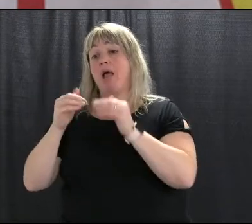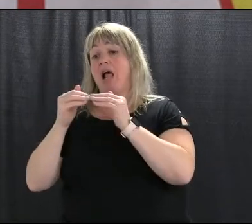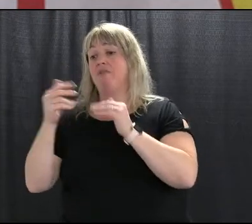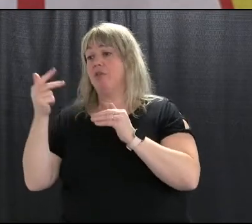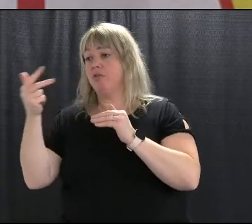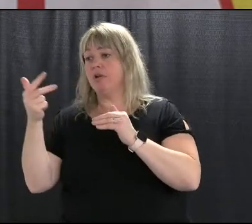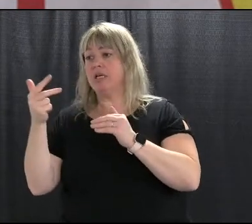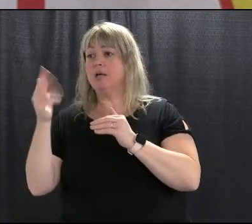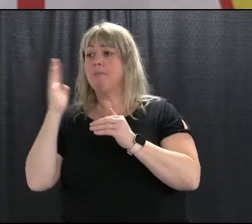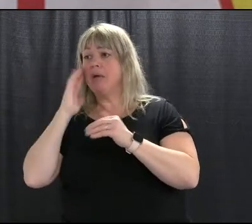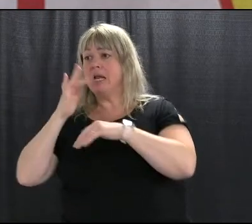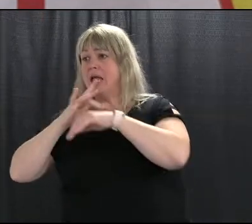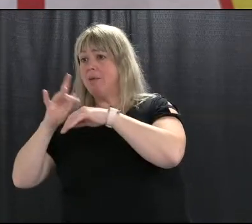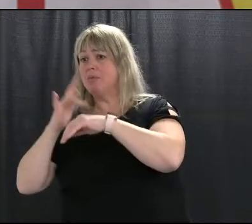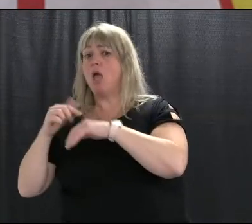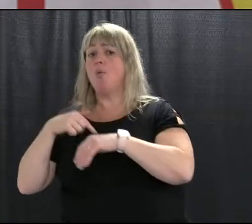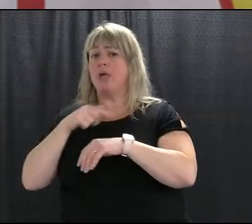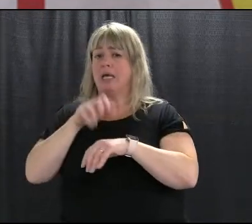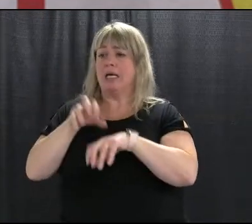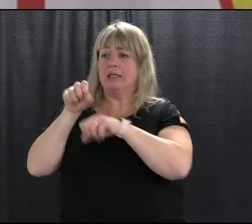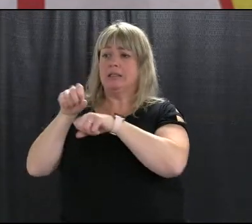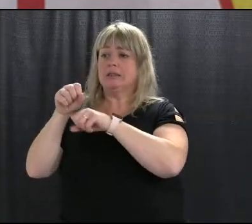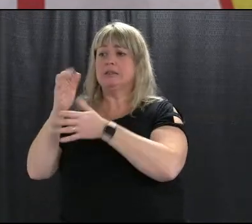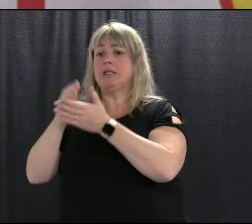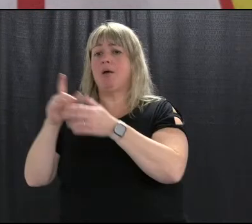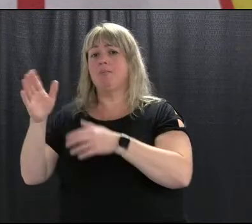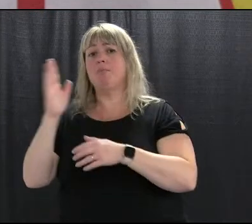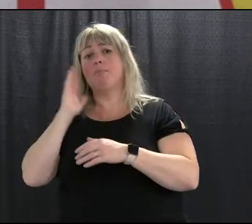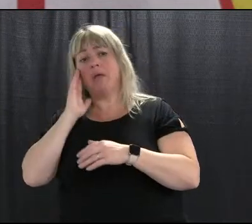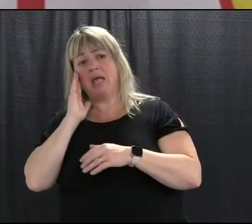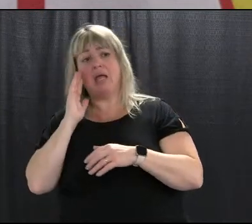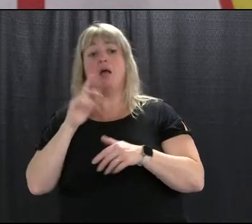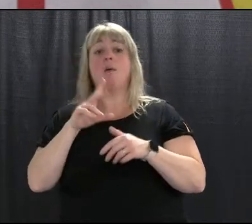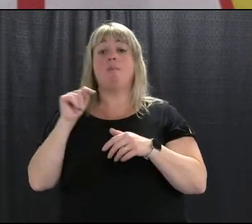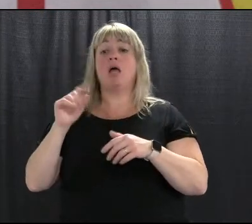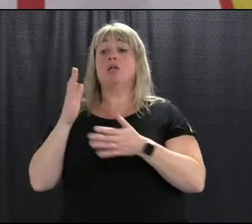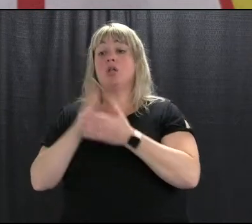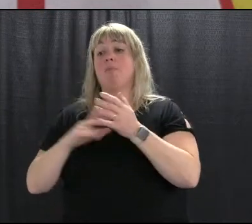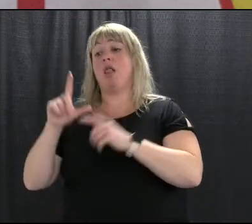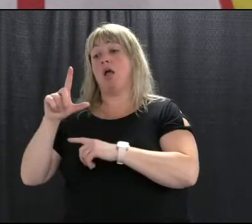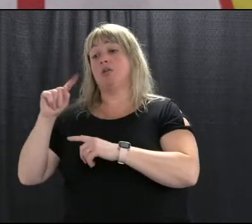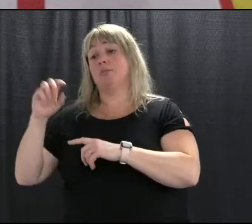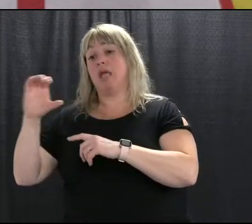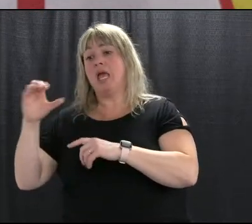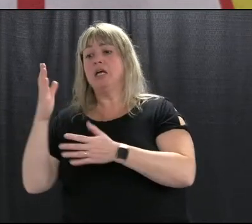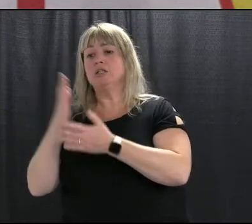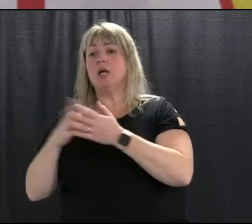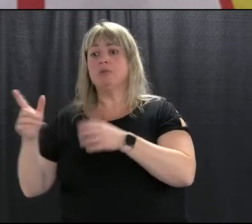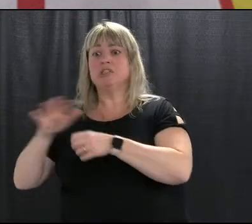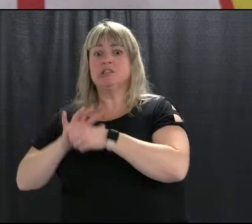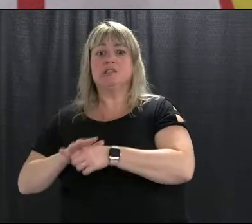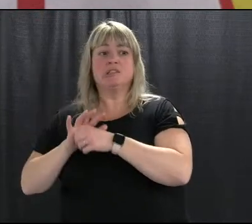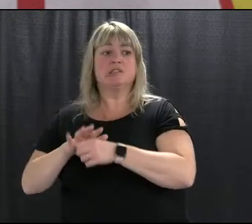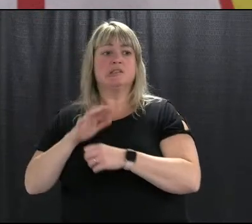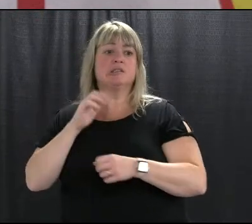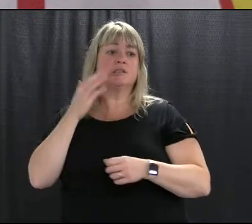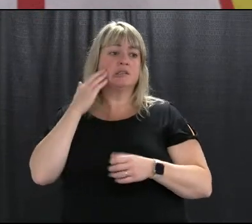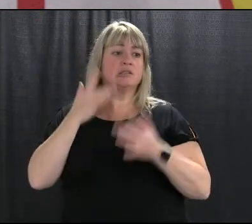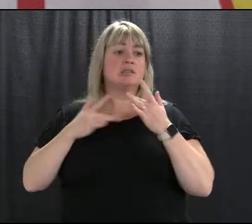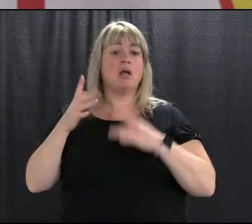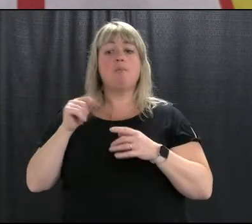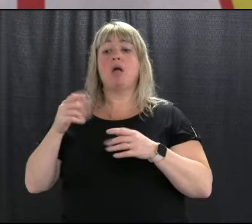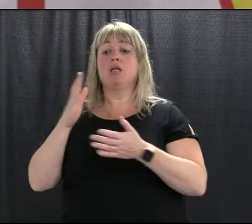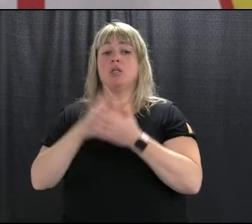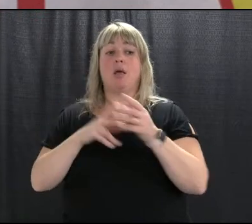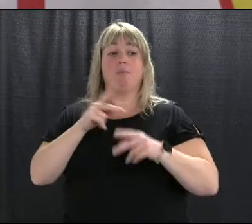fill some of that capacity in the personal care homes, taking the pressure off of long-term care, but also taking it off of the acute